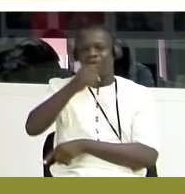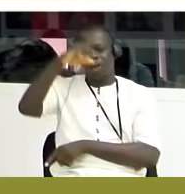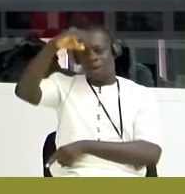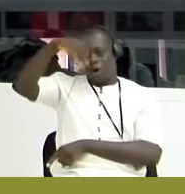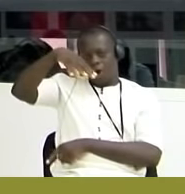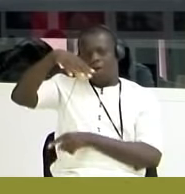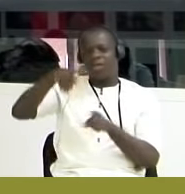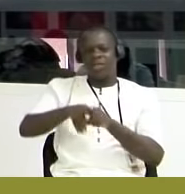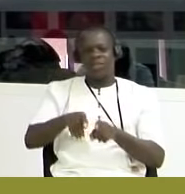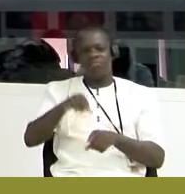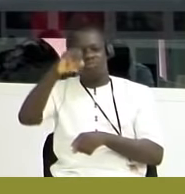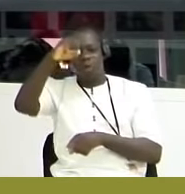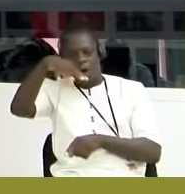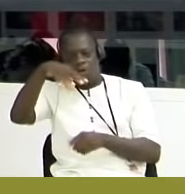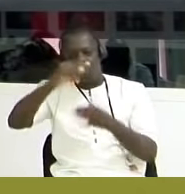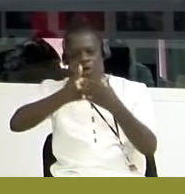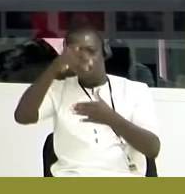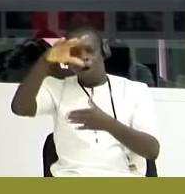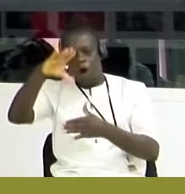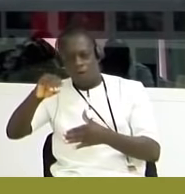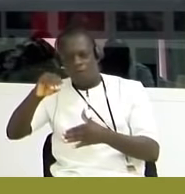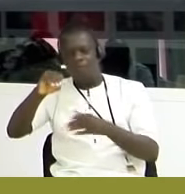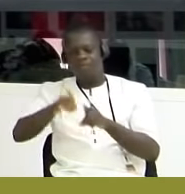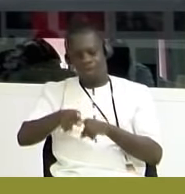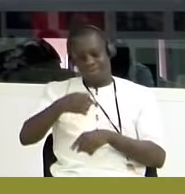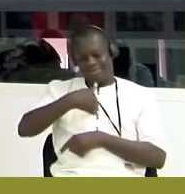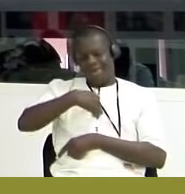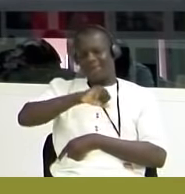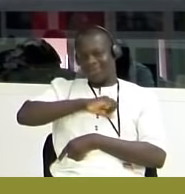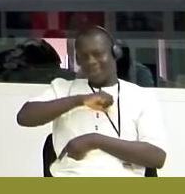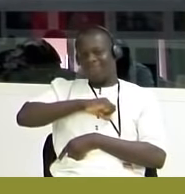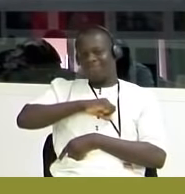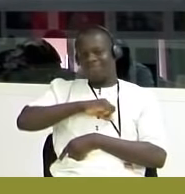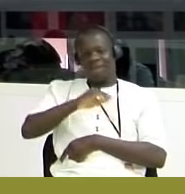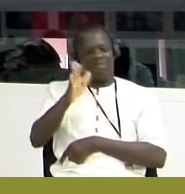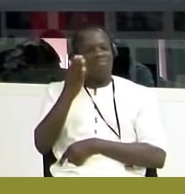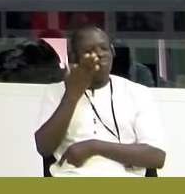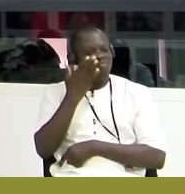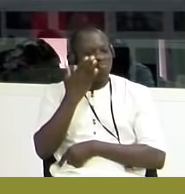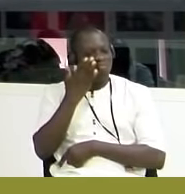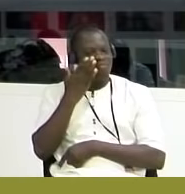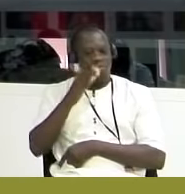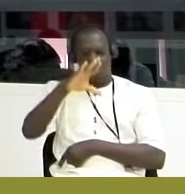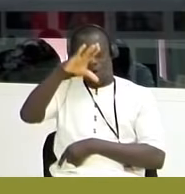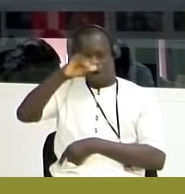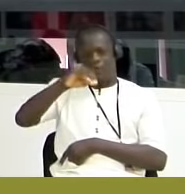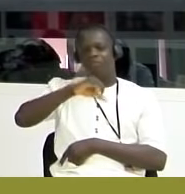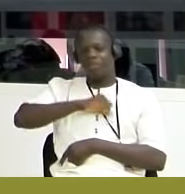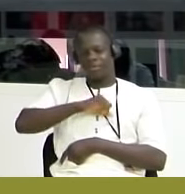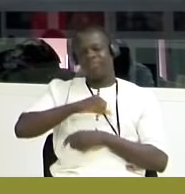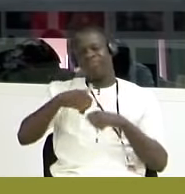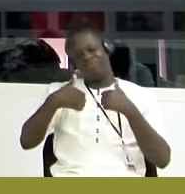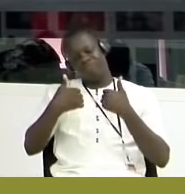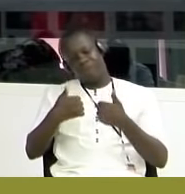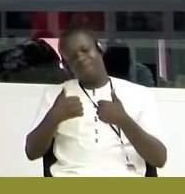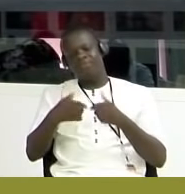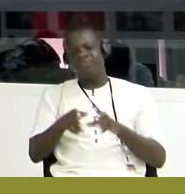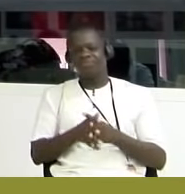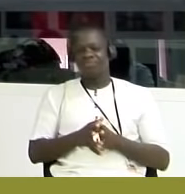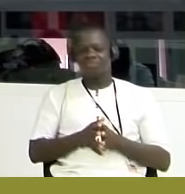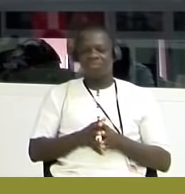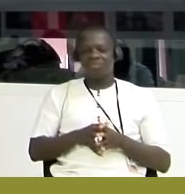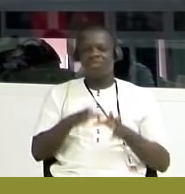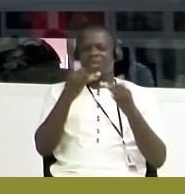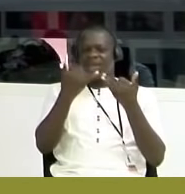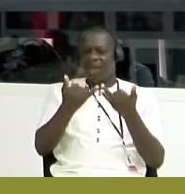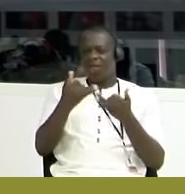on and off. But I'm quite used to having to turn mine on and off, so that's fine. If at any point you do